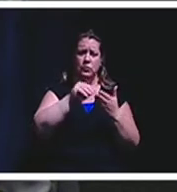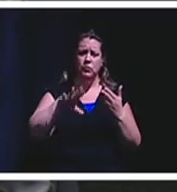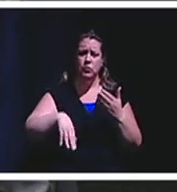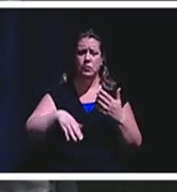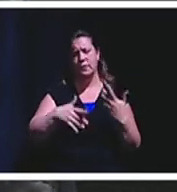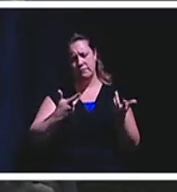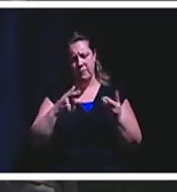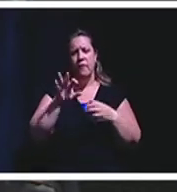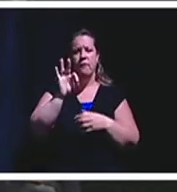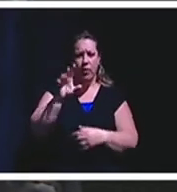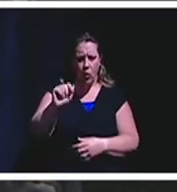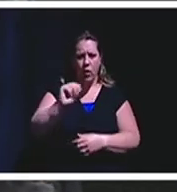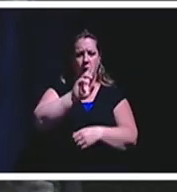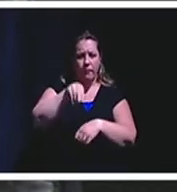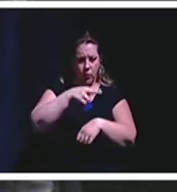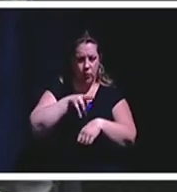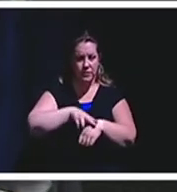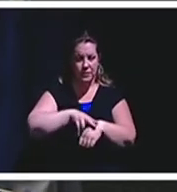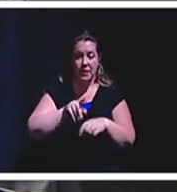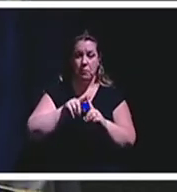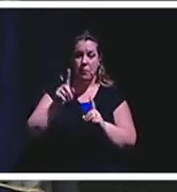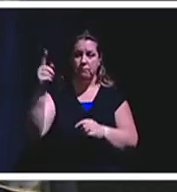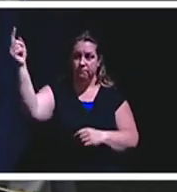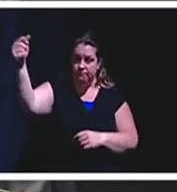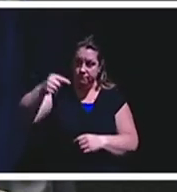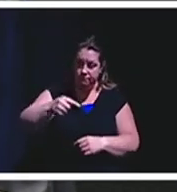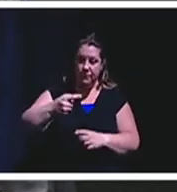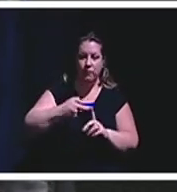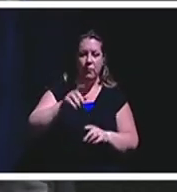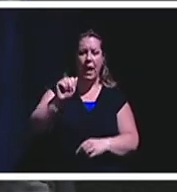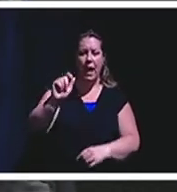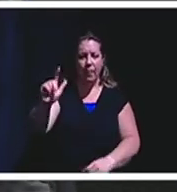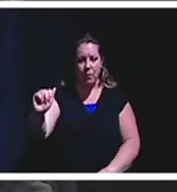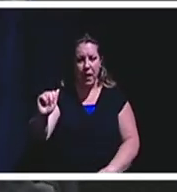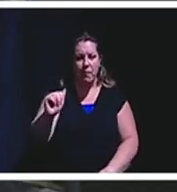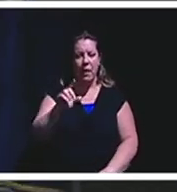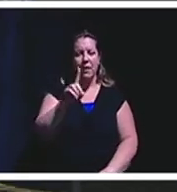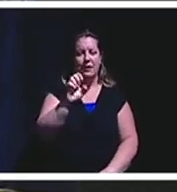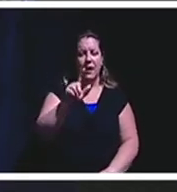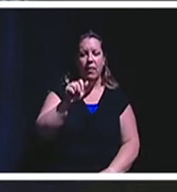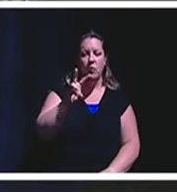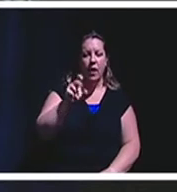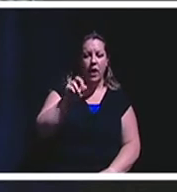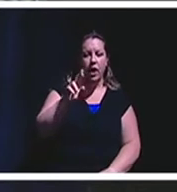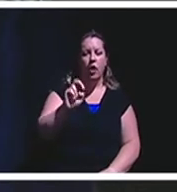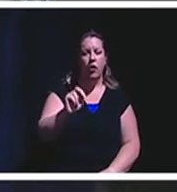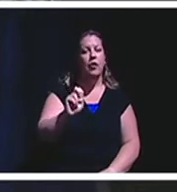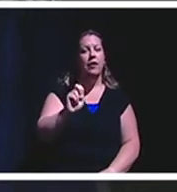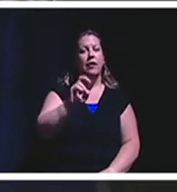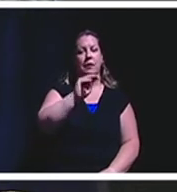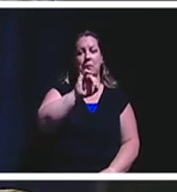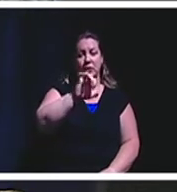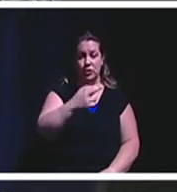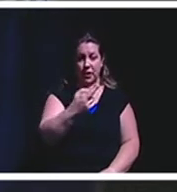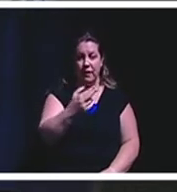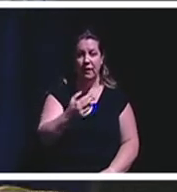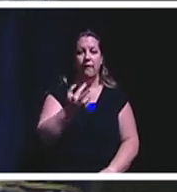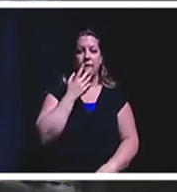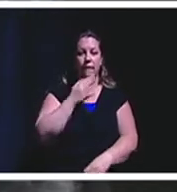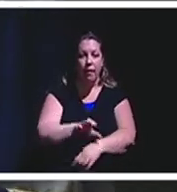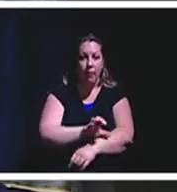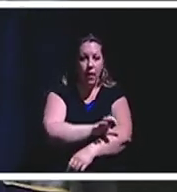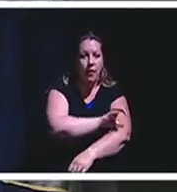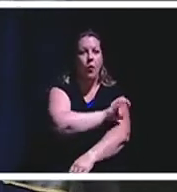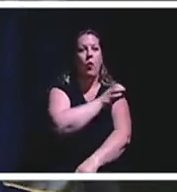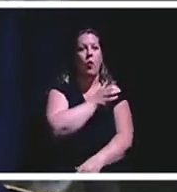Florida. We've got graduates coming from Alabama, Delaware, Michigan, Colorado, and countries